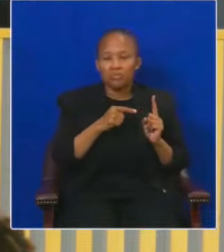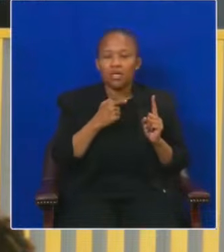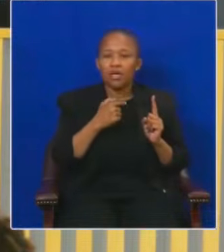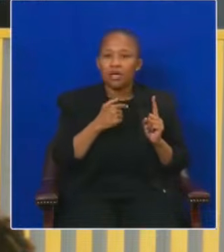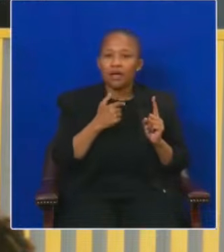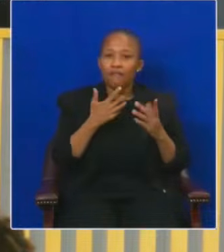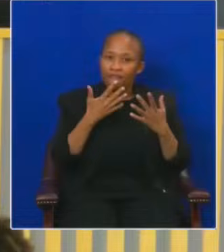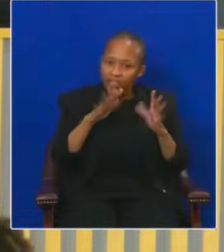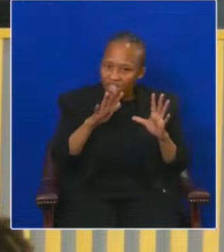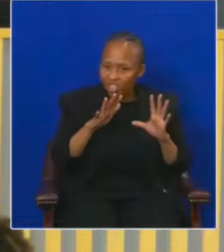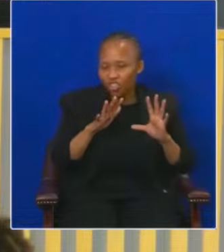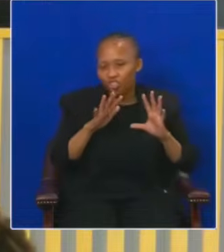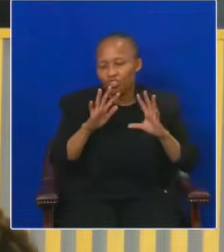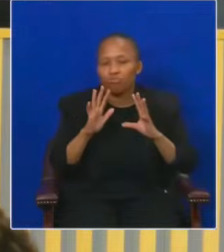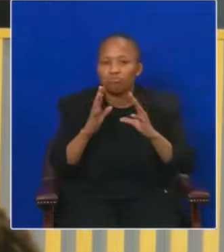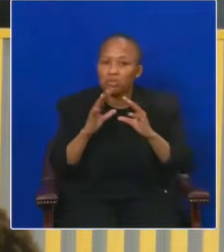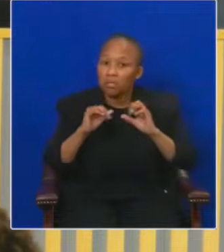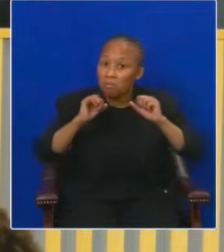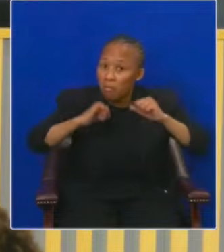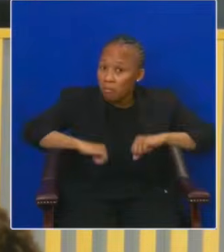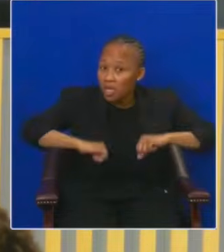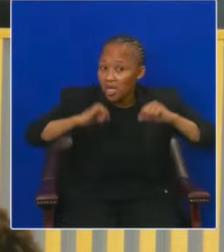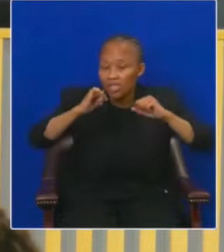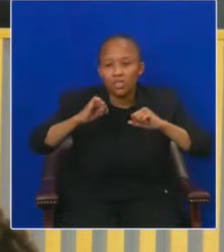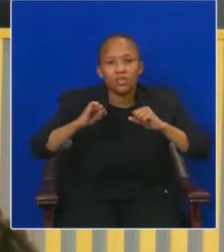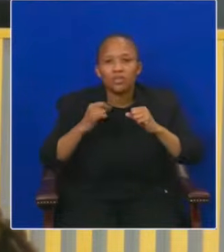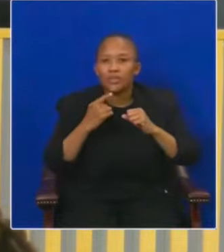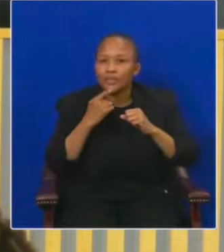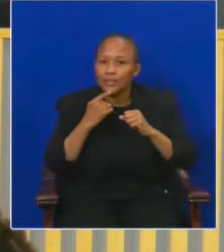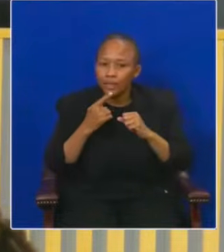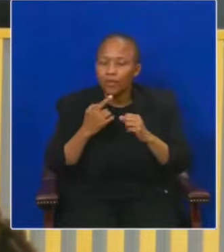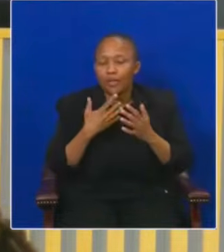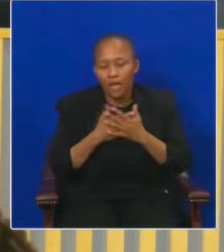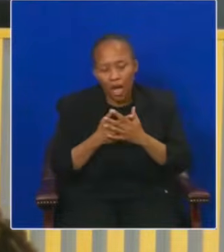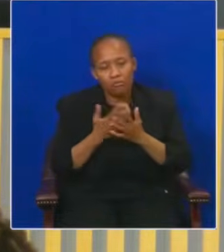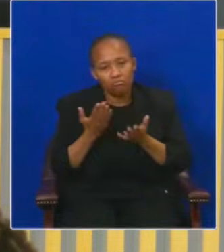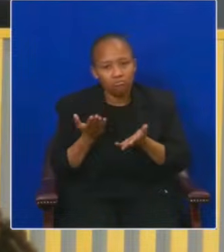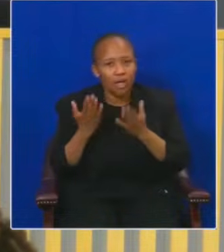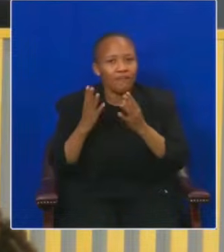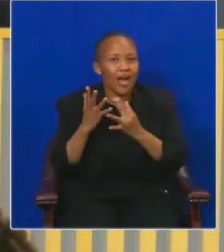phones, and the